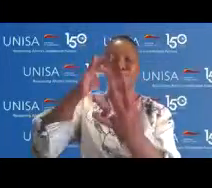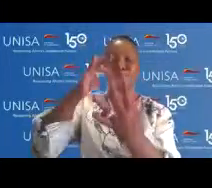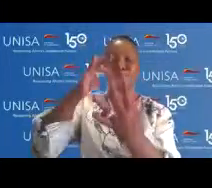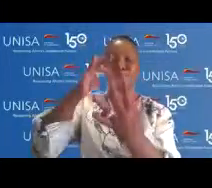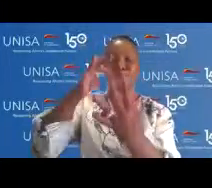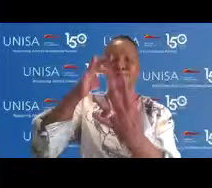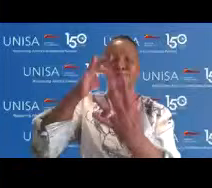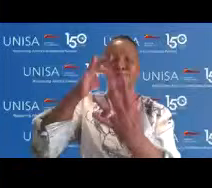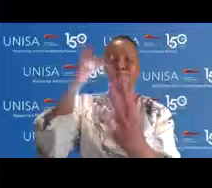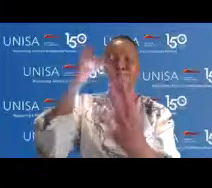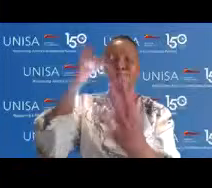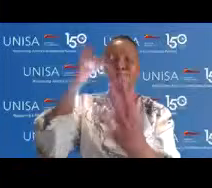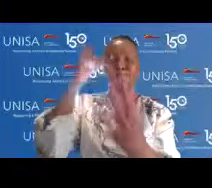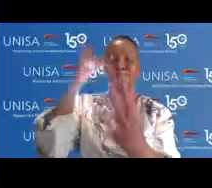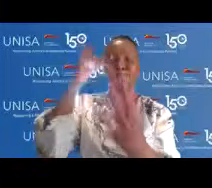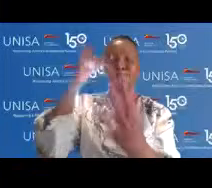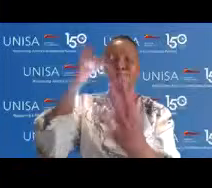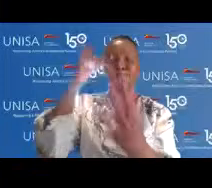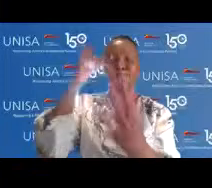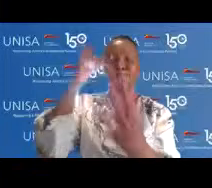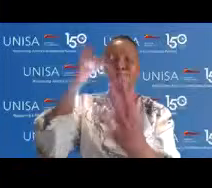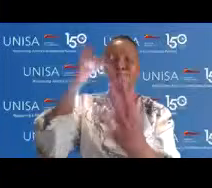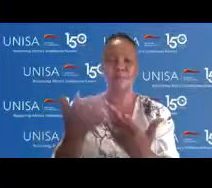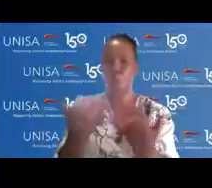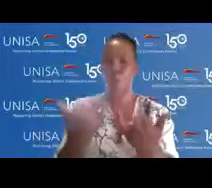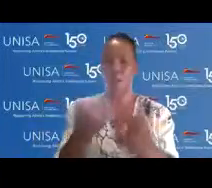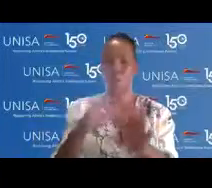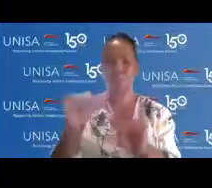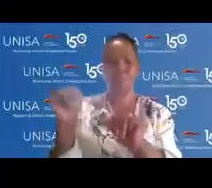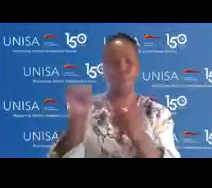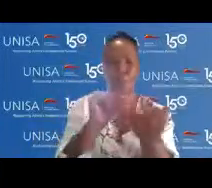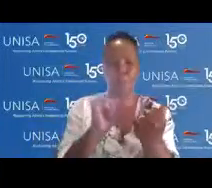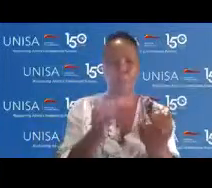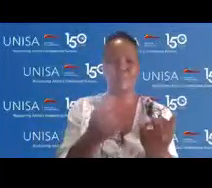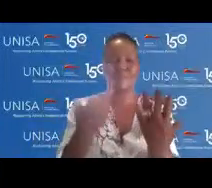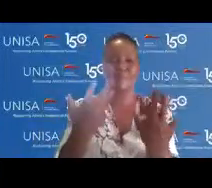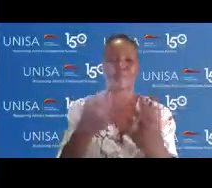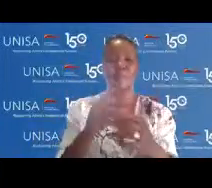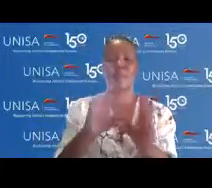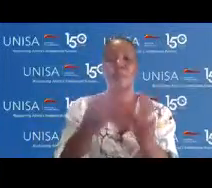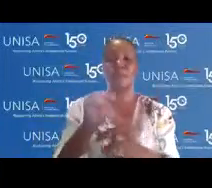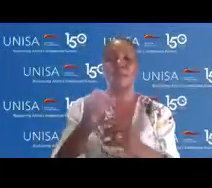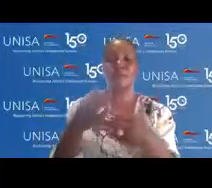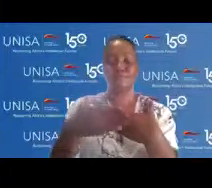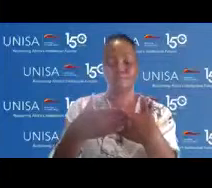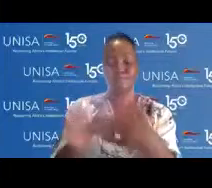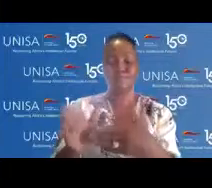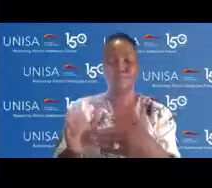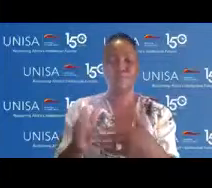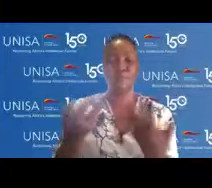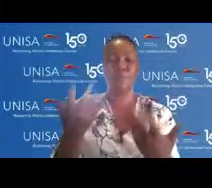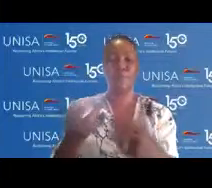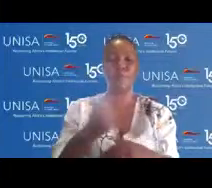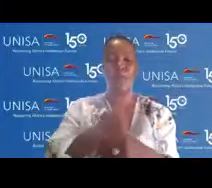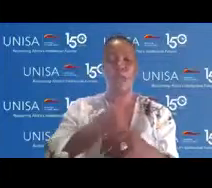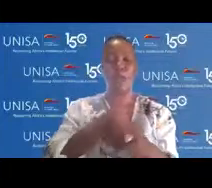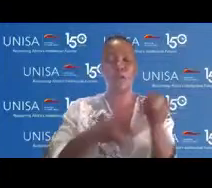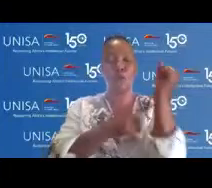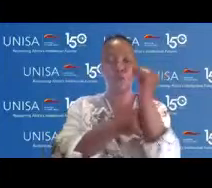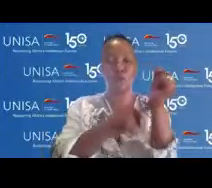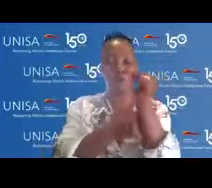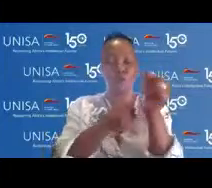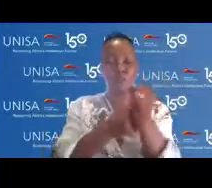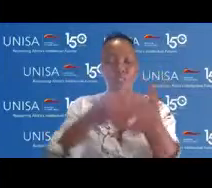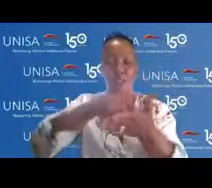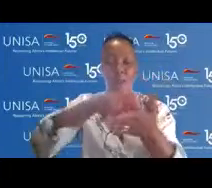So what I'm gonna do now is I'm gonna go back here, and then I'll open up my Office application, okay? So